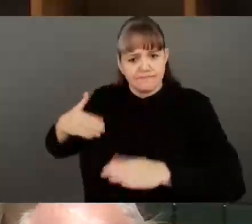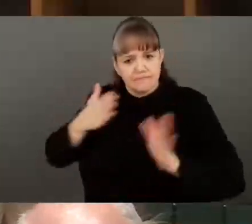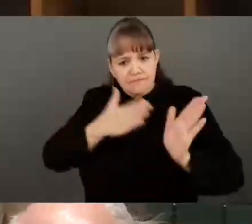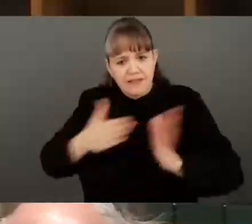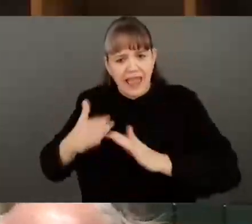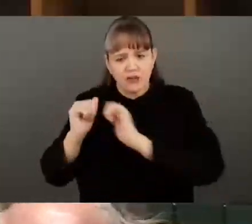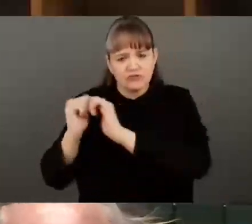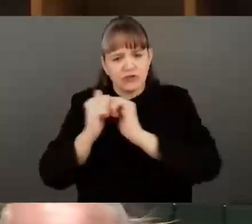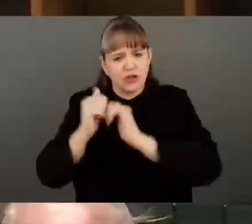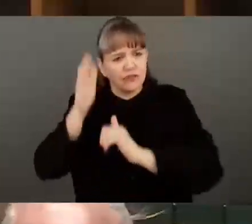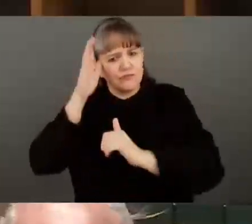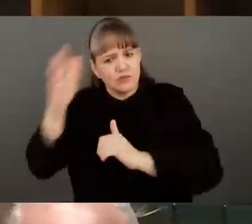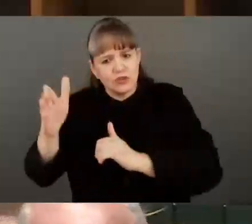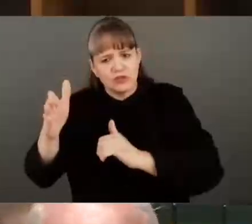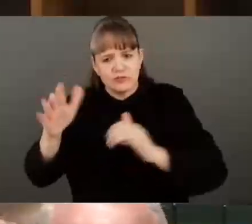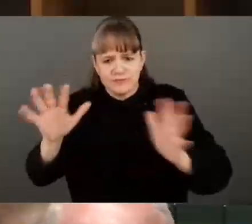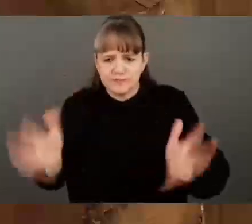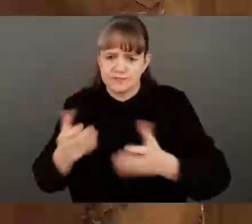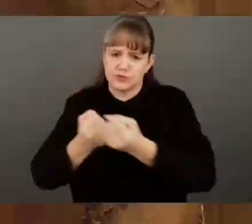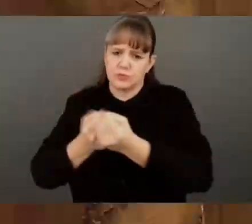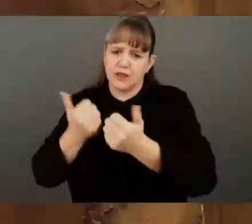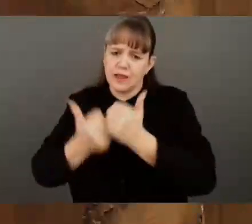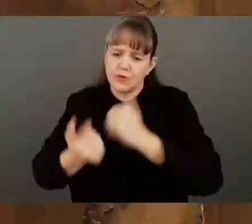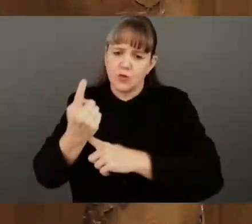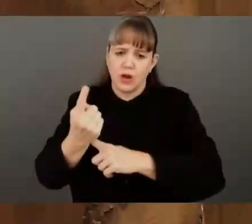to do so. Thank